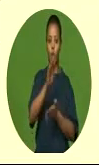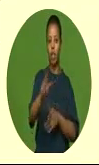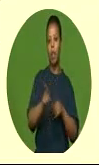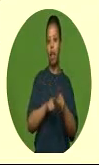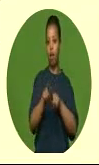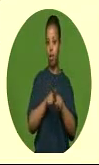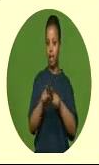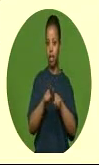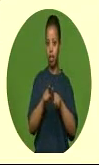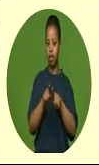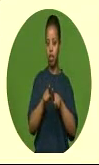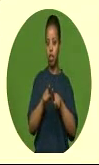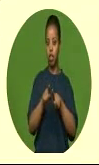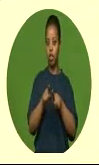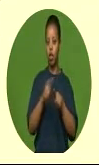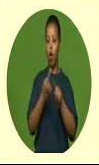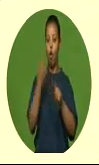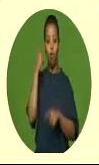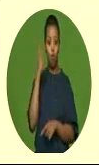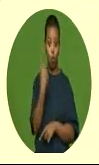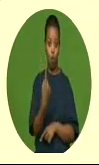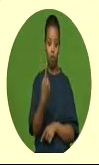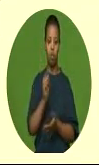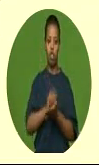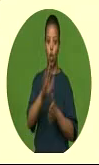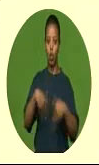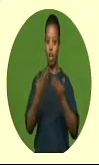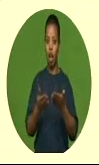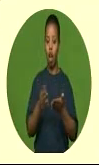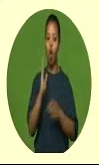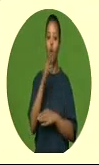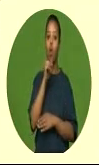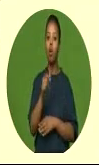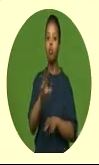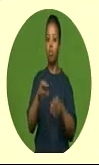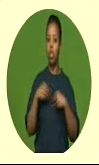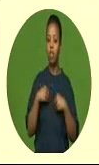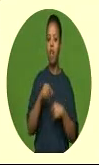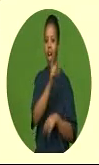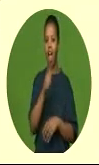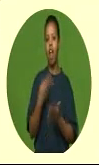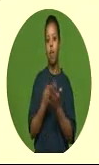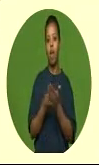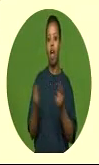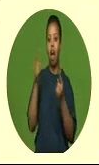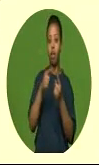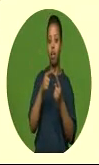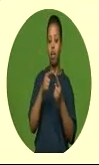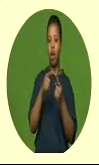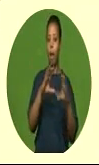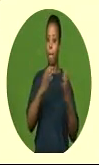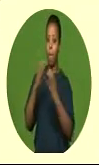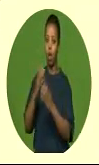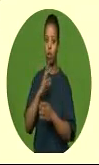agreement. For one, the consignor will not receive any money until part